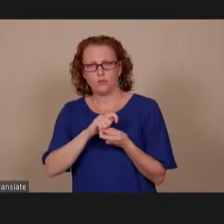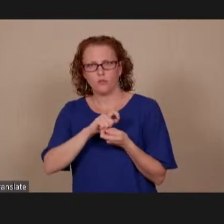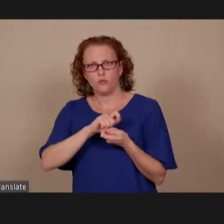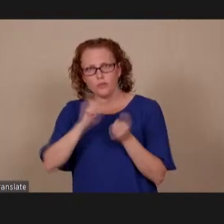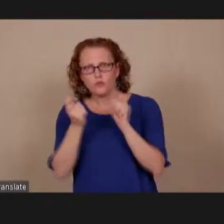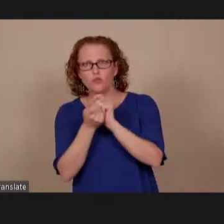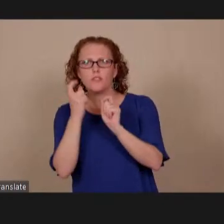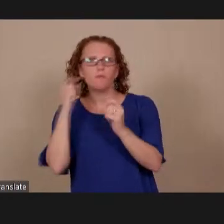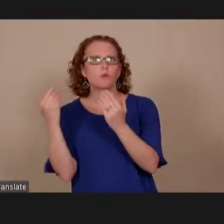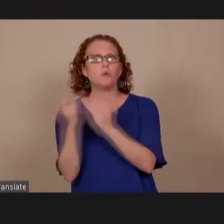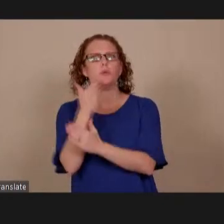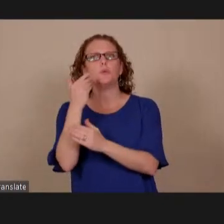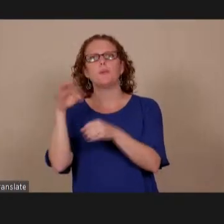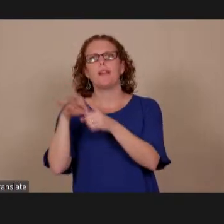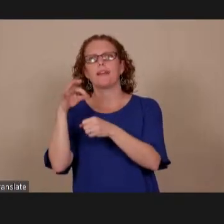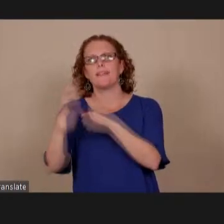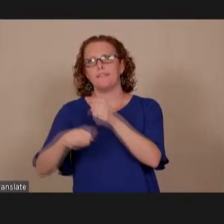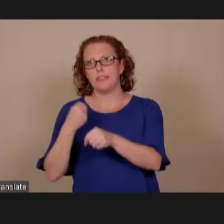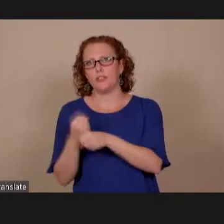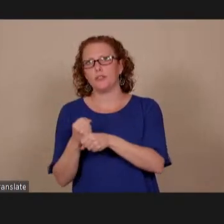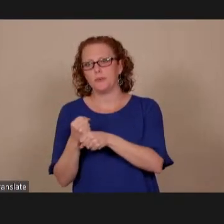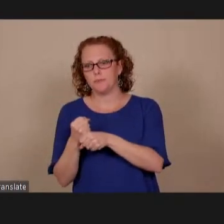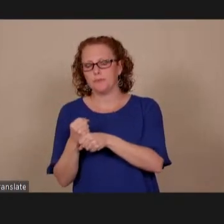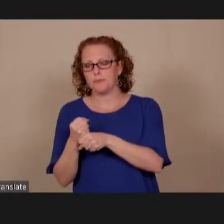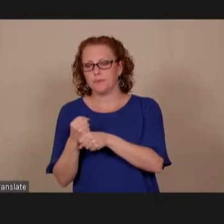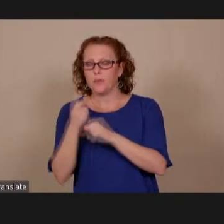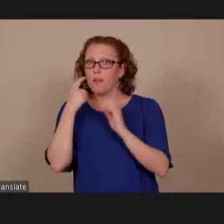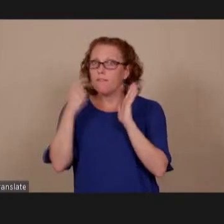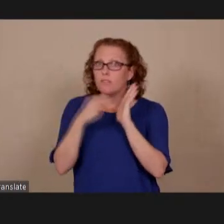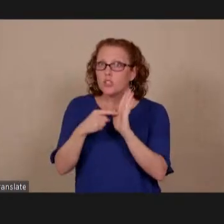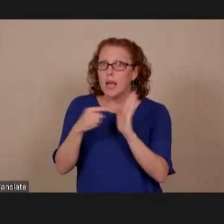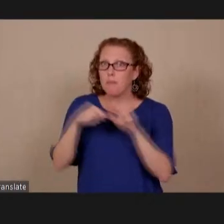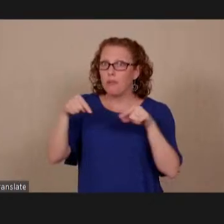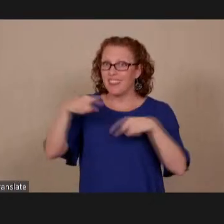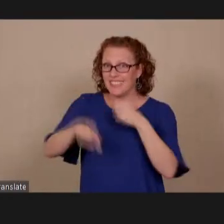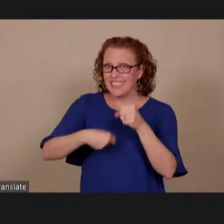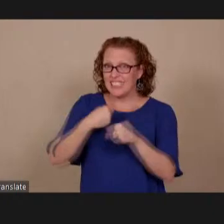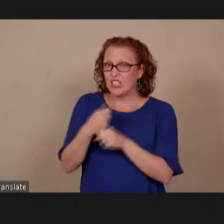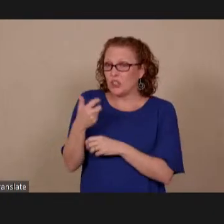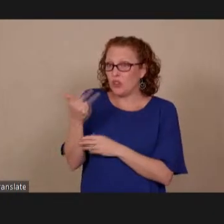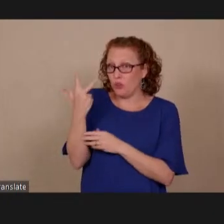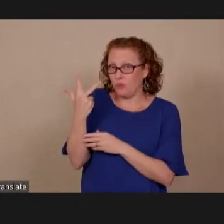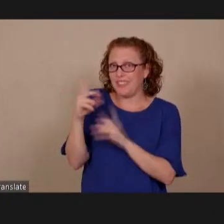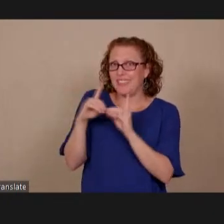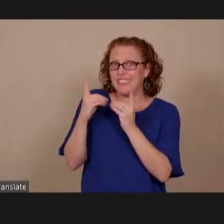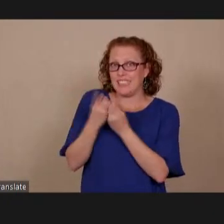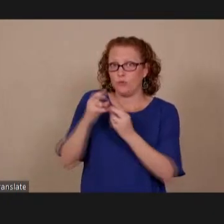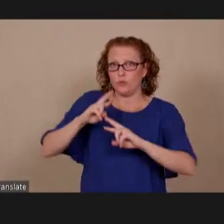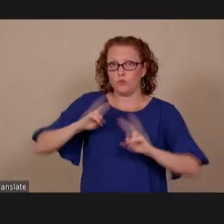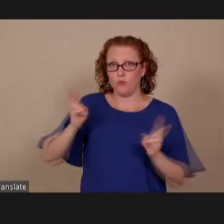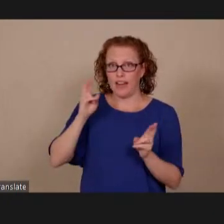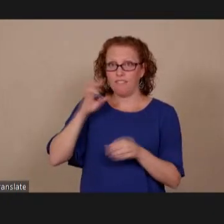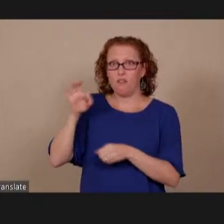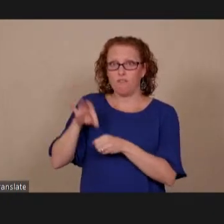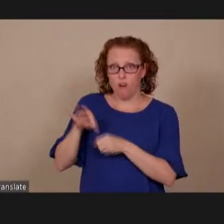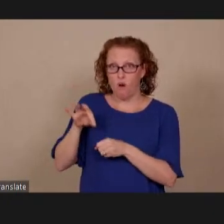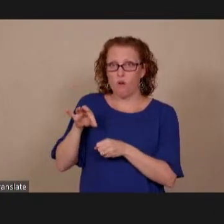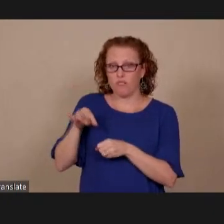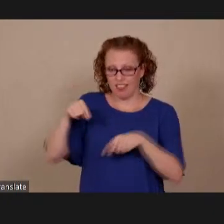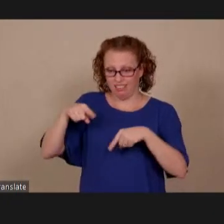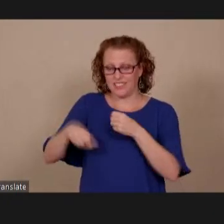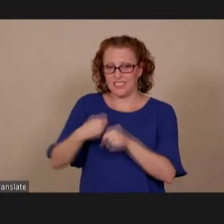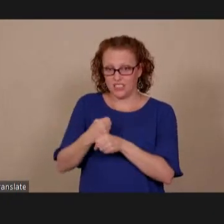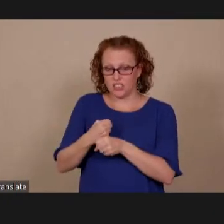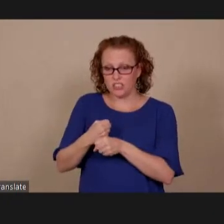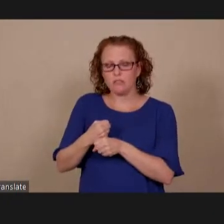3 districts that will be up for election this year. And ideally, those voters would